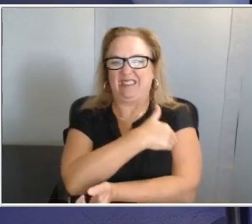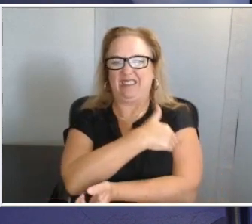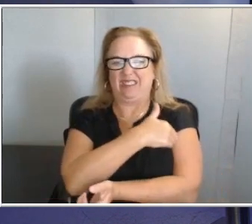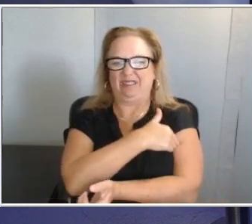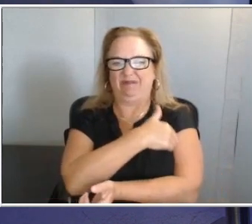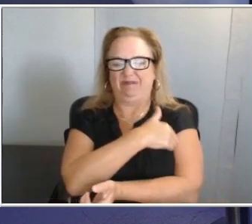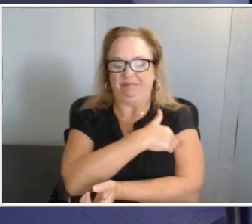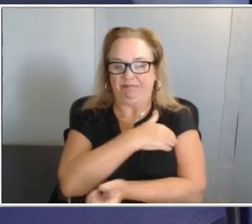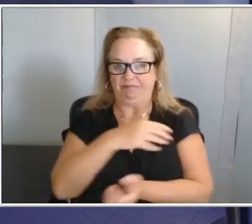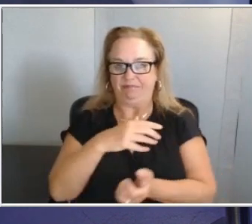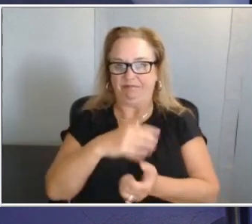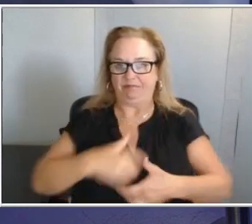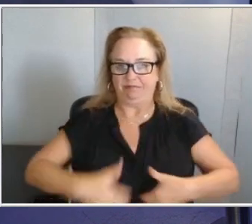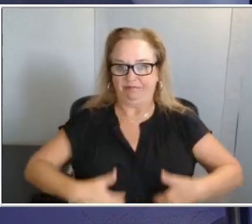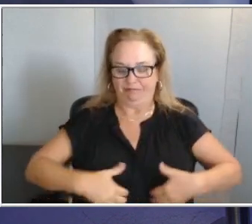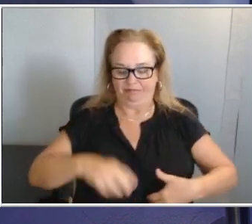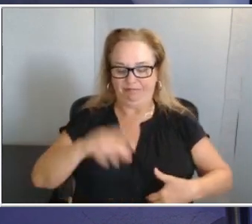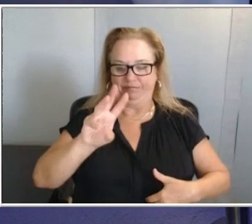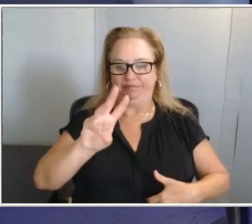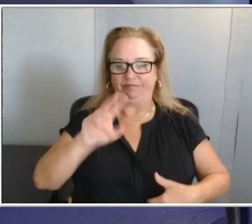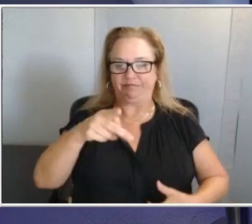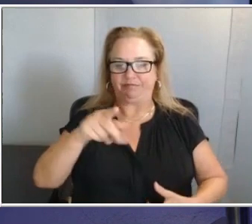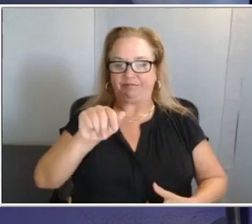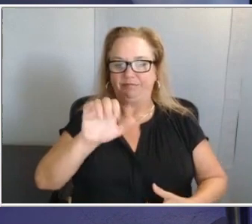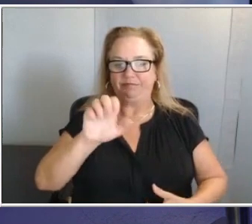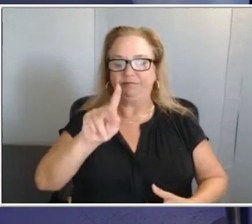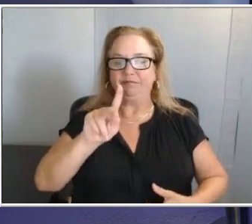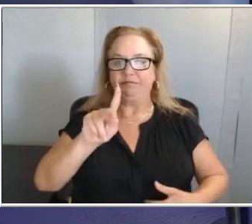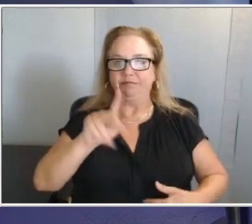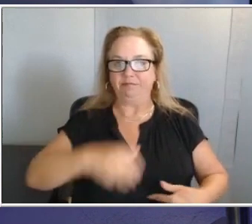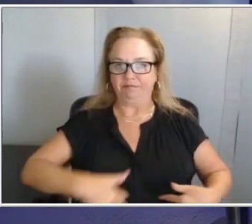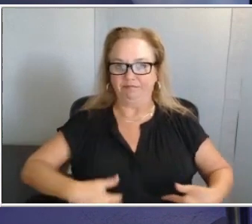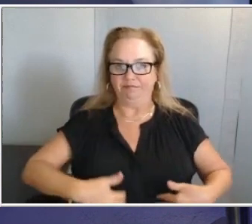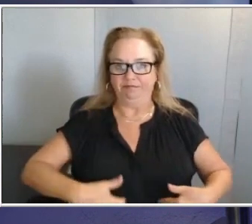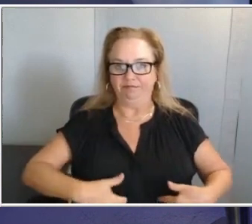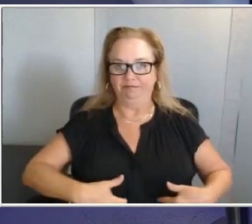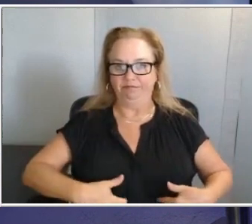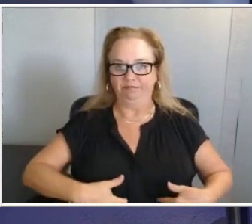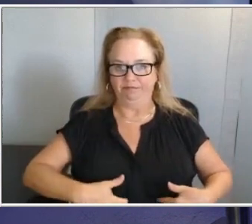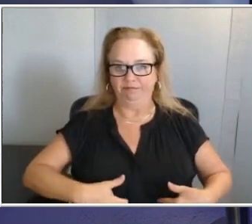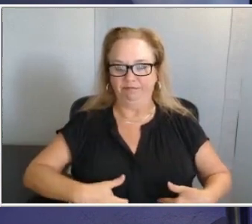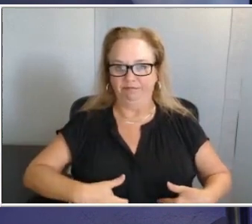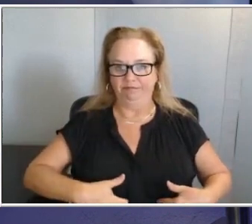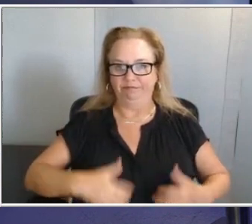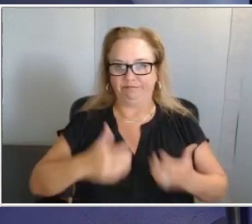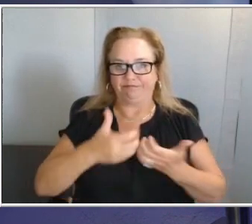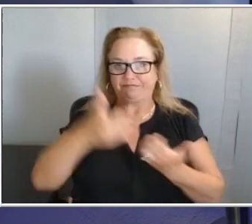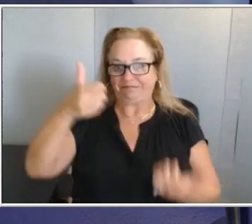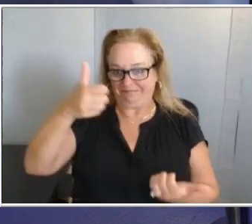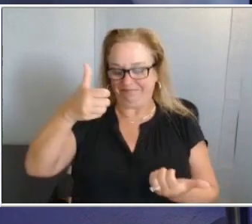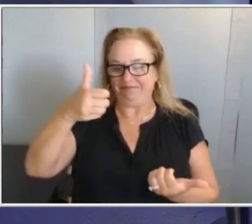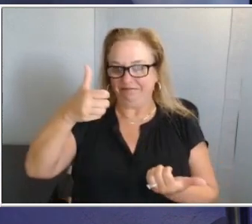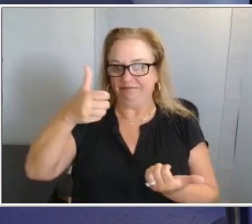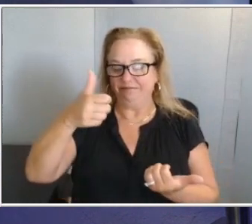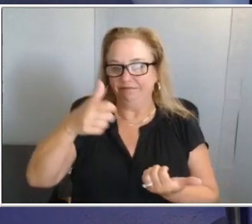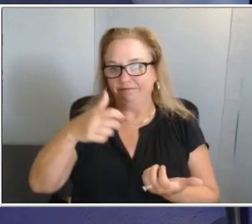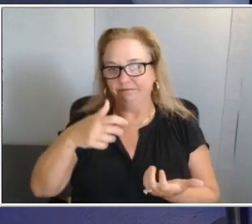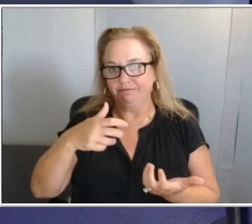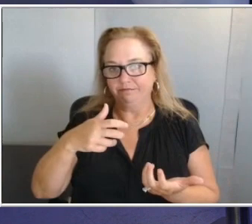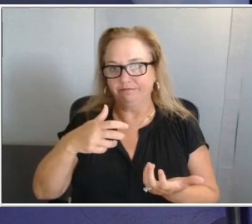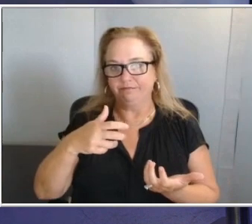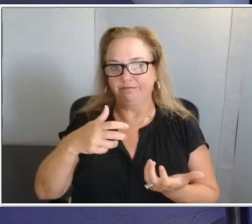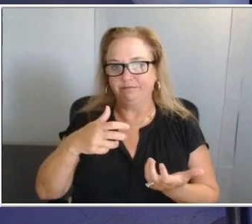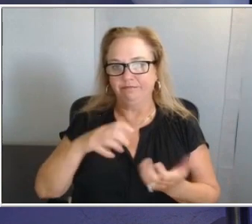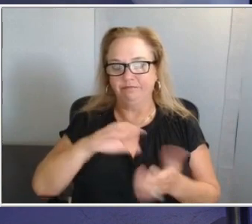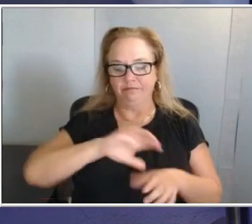wall, the six-pack muscles, the oblique muscles, those get separated as well. And so that can also lead to some